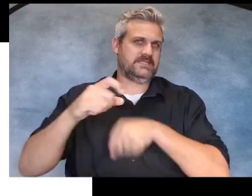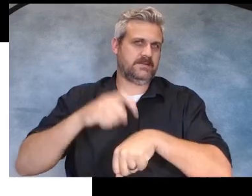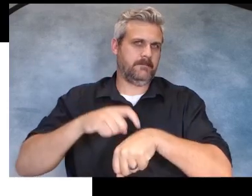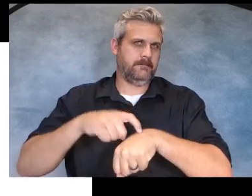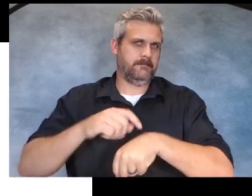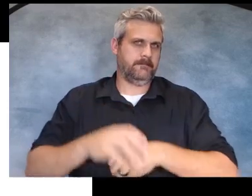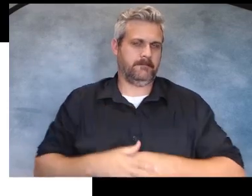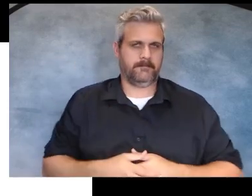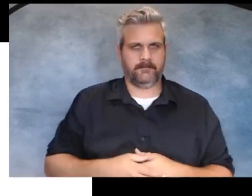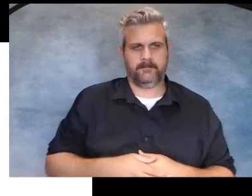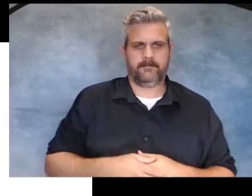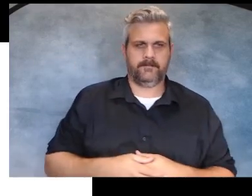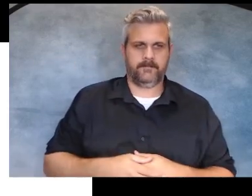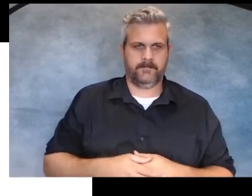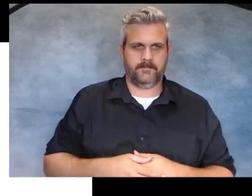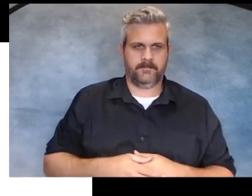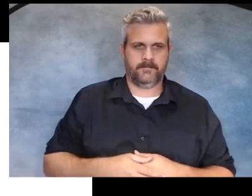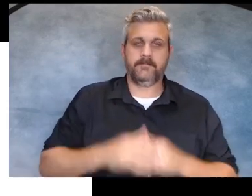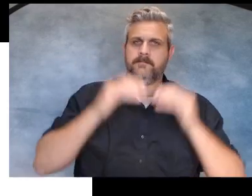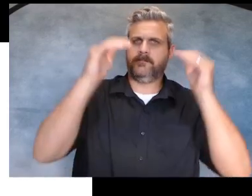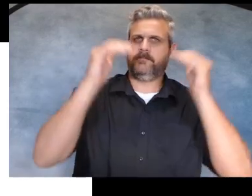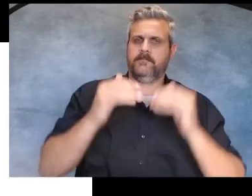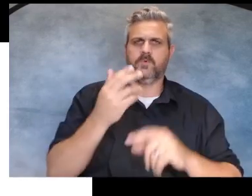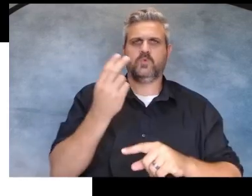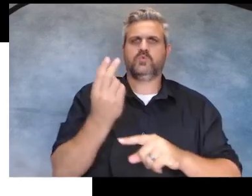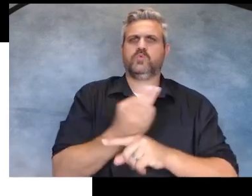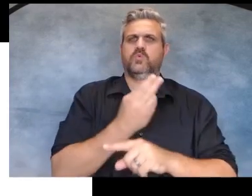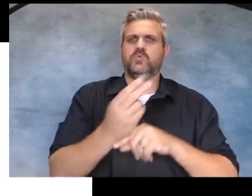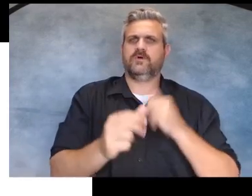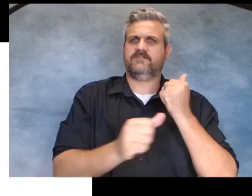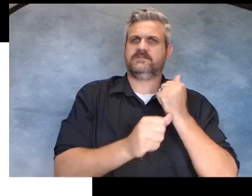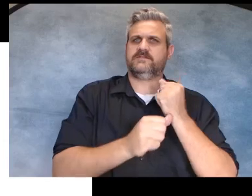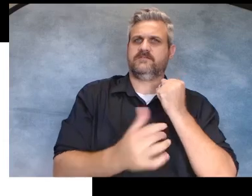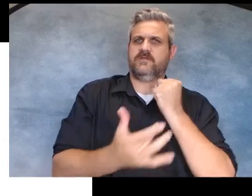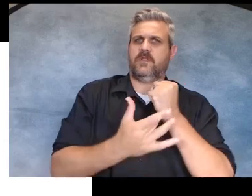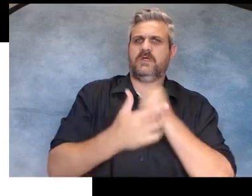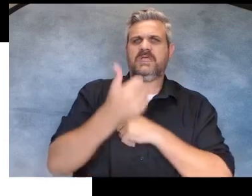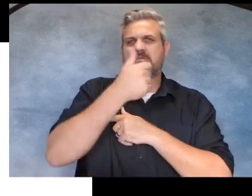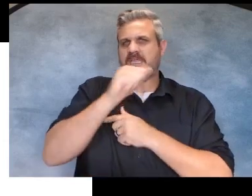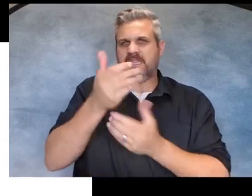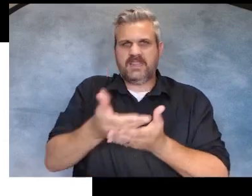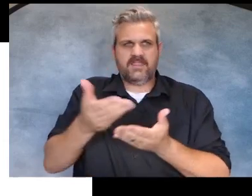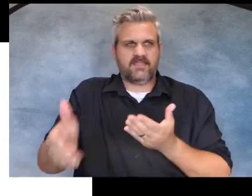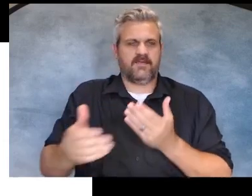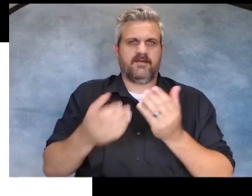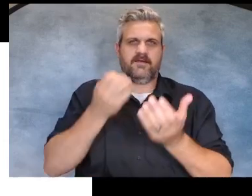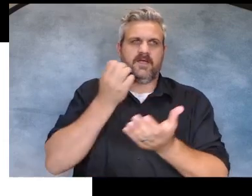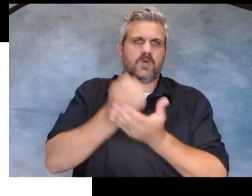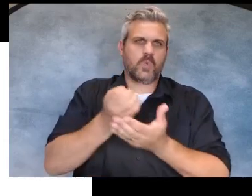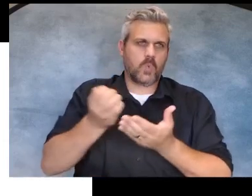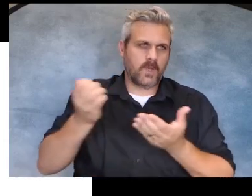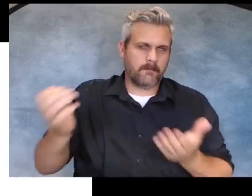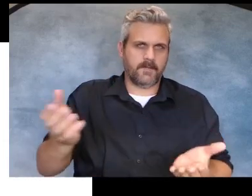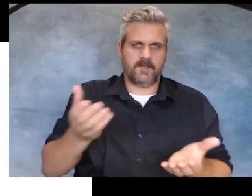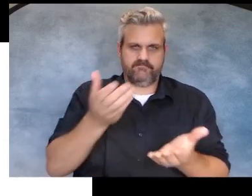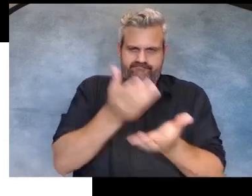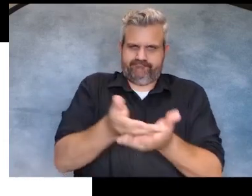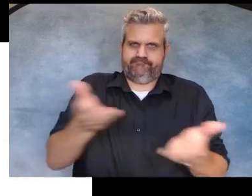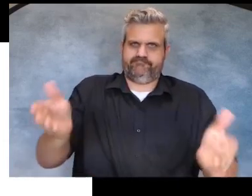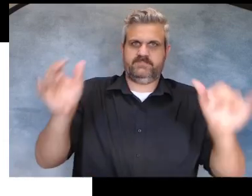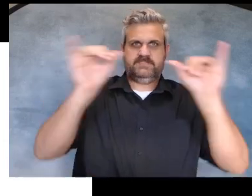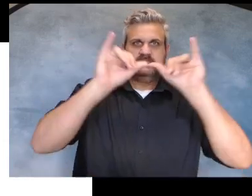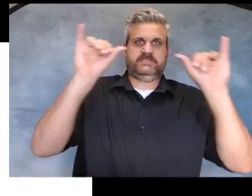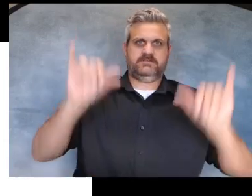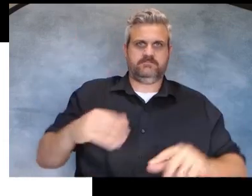extended time. Use of assistive technology, which is any item, piece of equipment, or